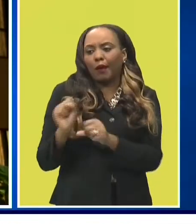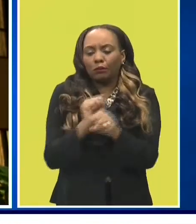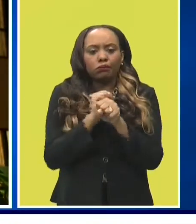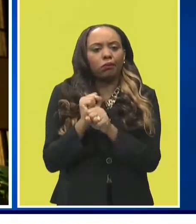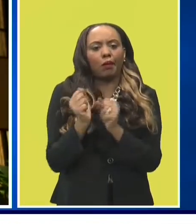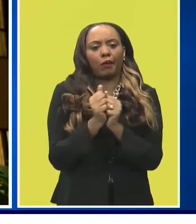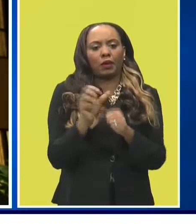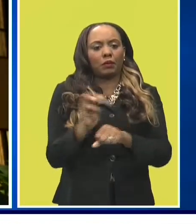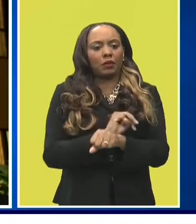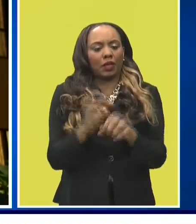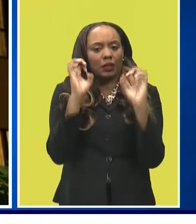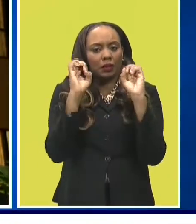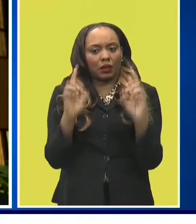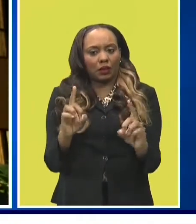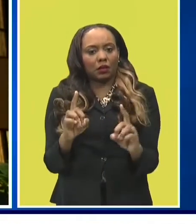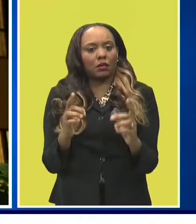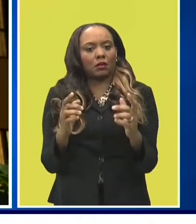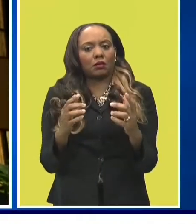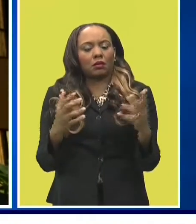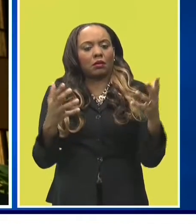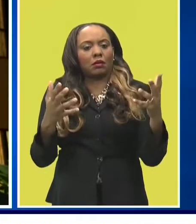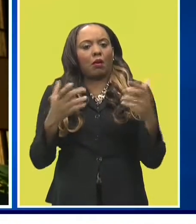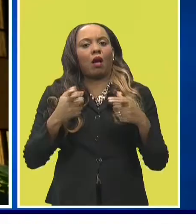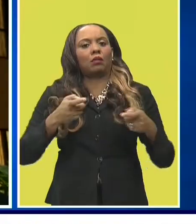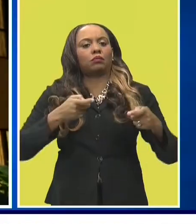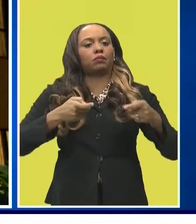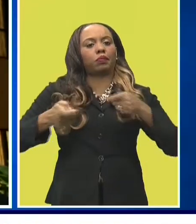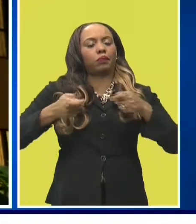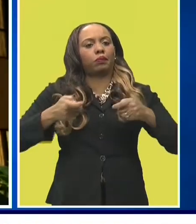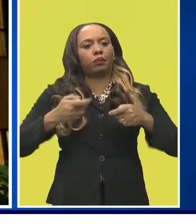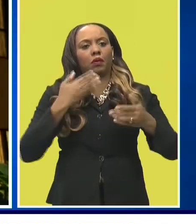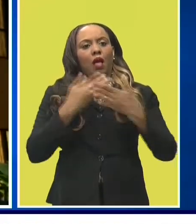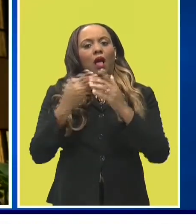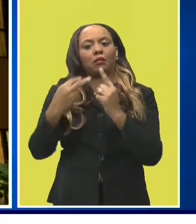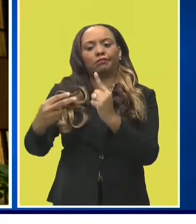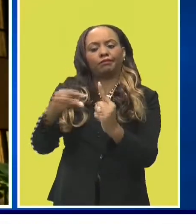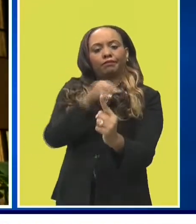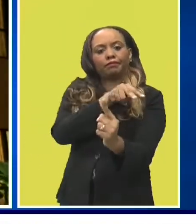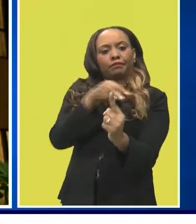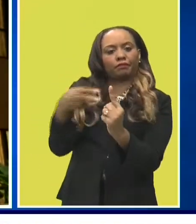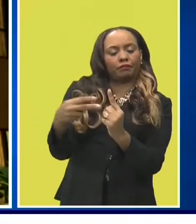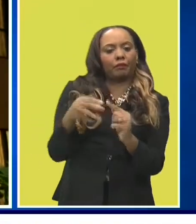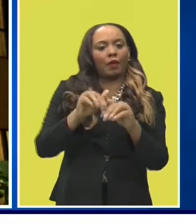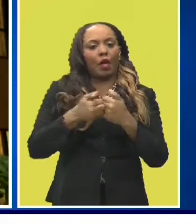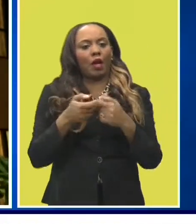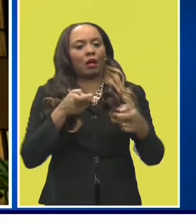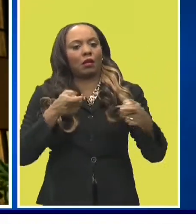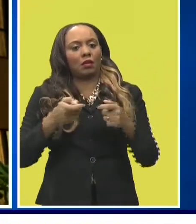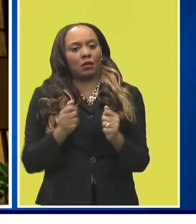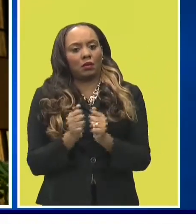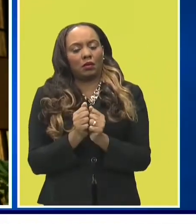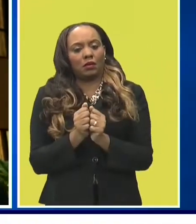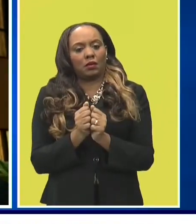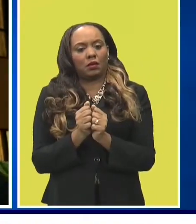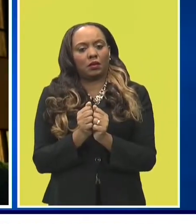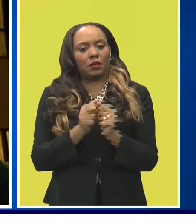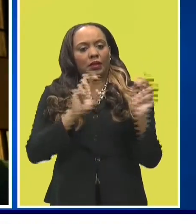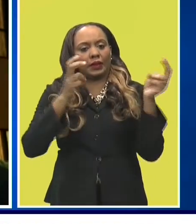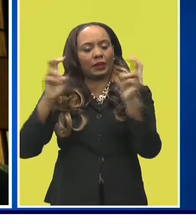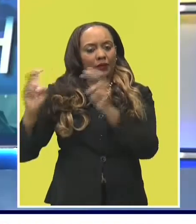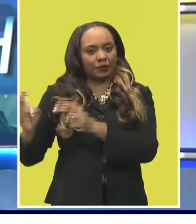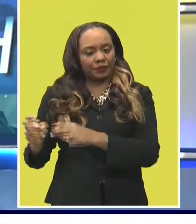the Ministry of Education to try to bring a policing perspective into how we deal with these